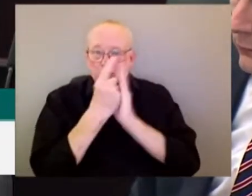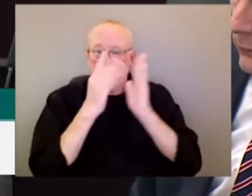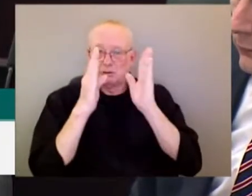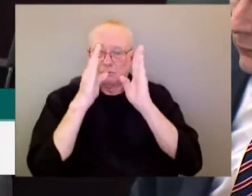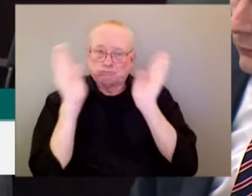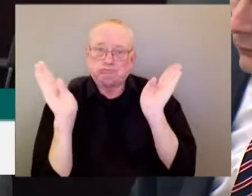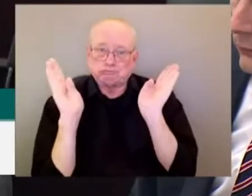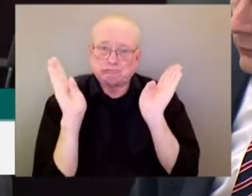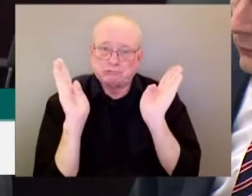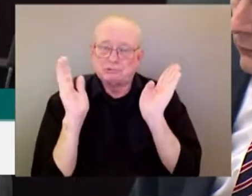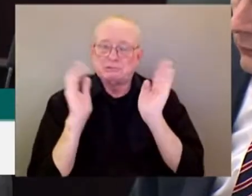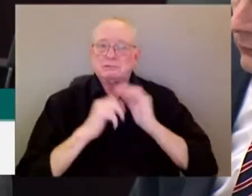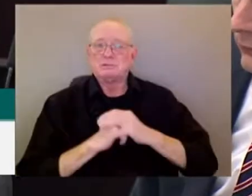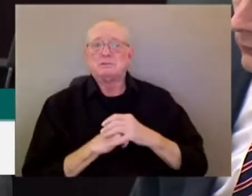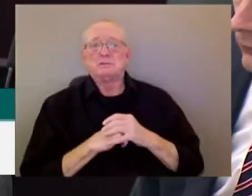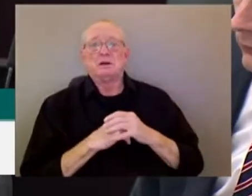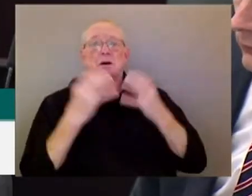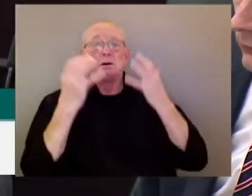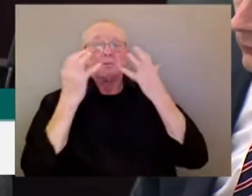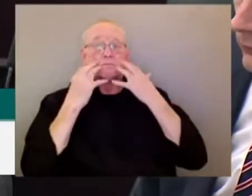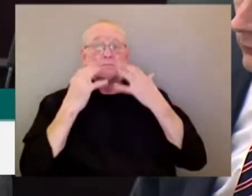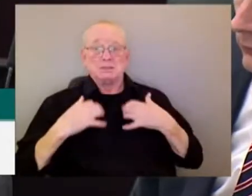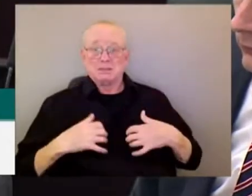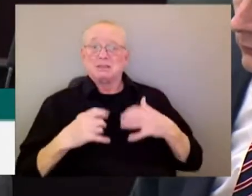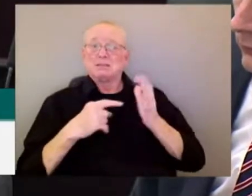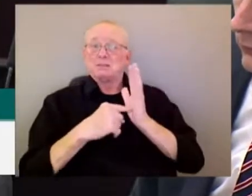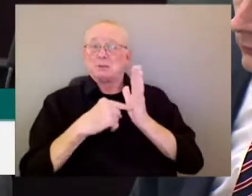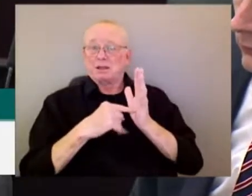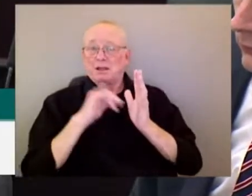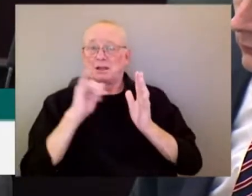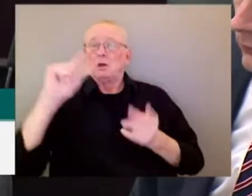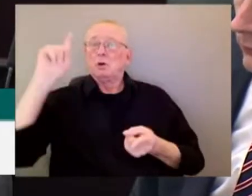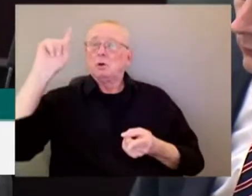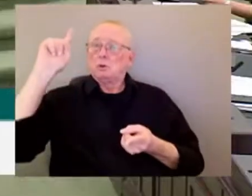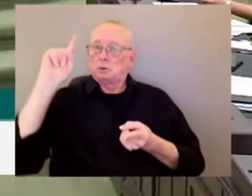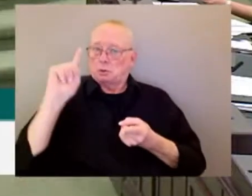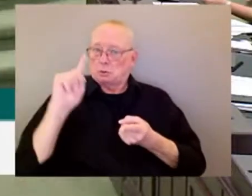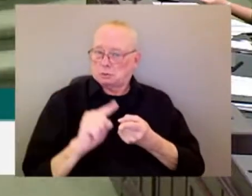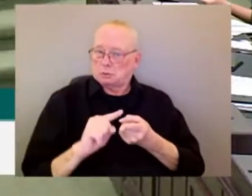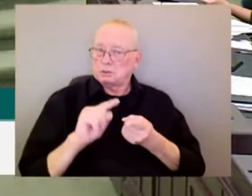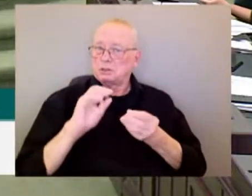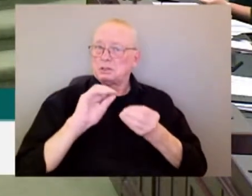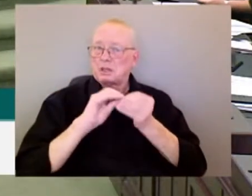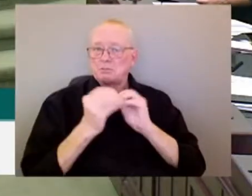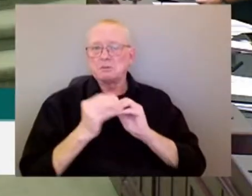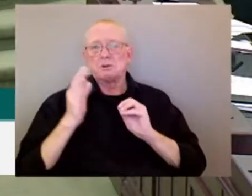decline in measles, particularly in the north and the south where it was most prevalent.